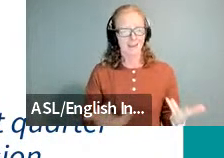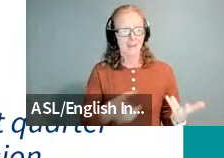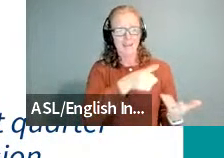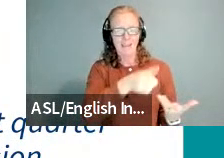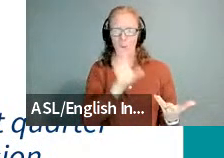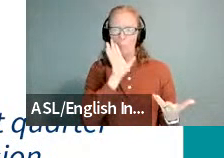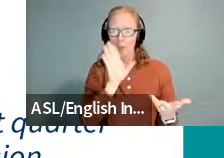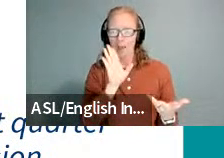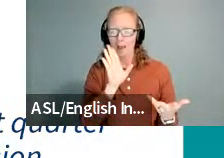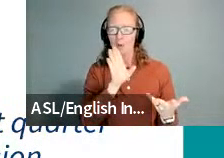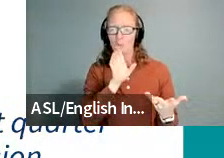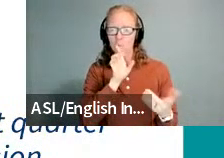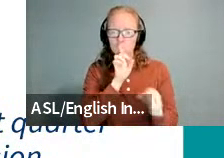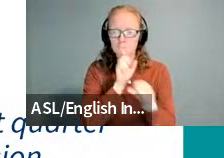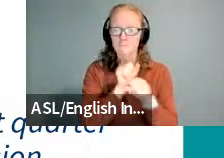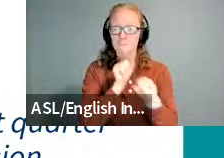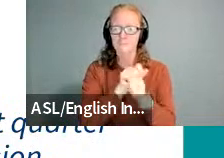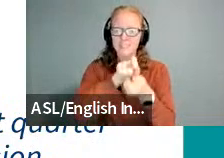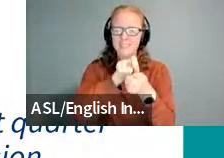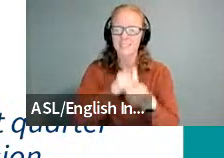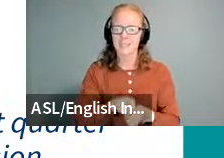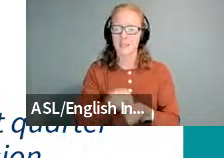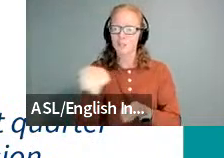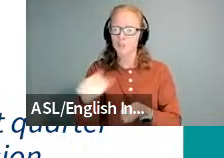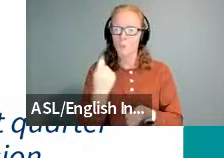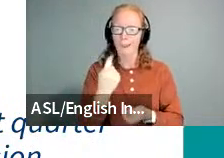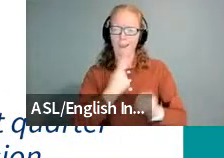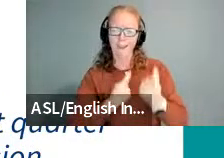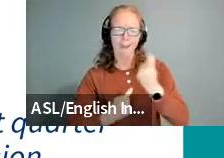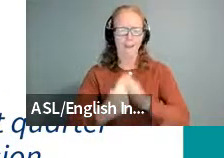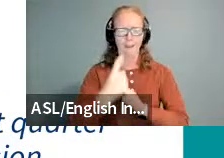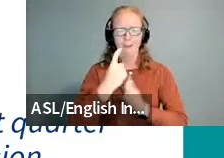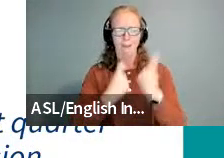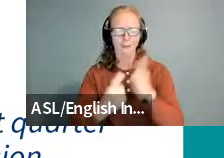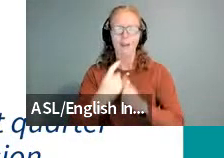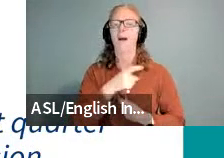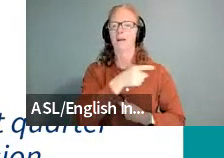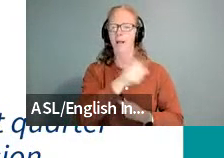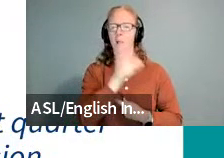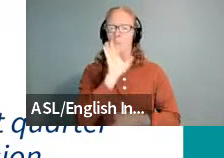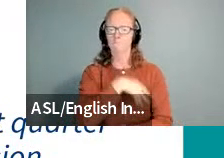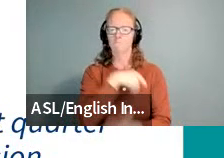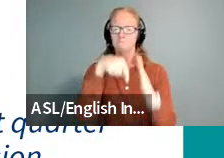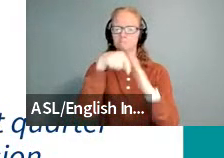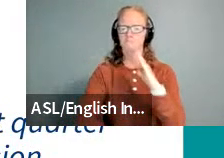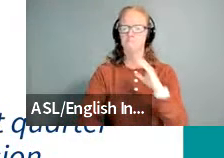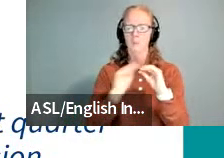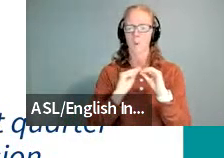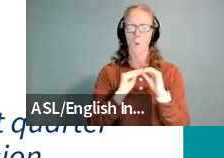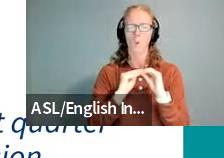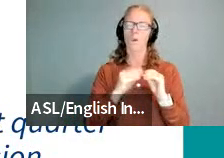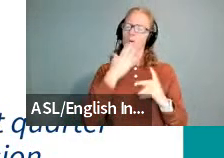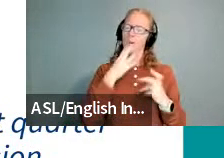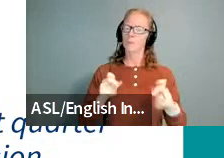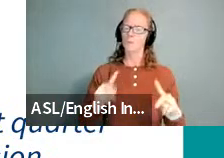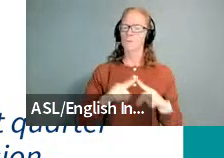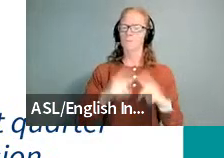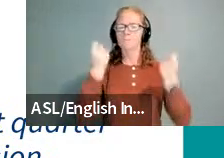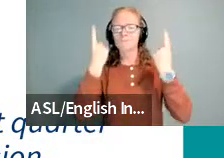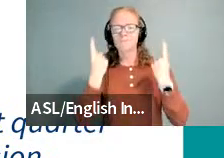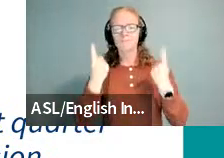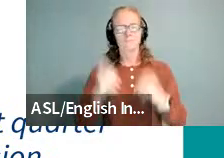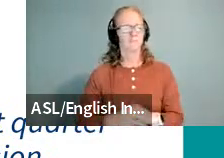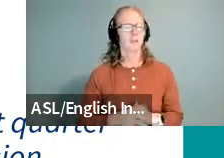getting into some of the details that you've been asking for more opportunities to understand and